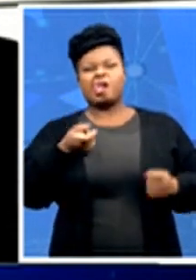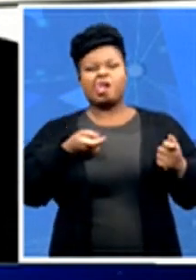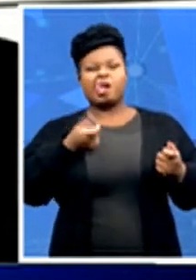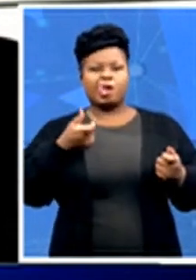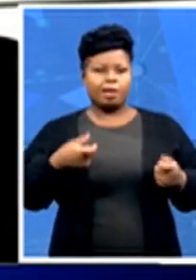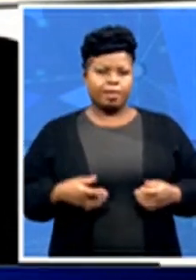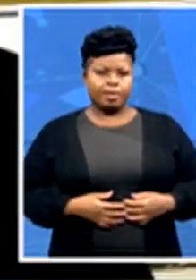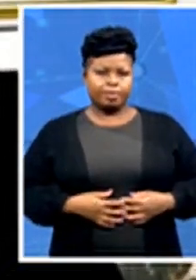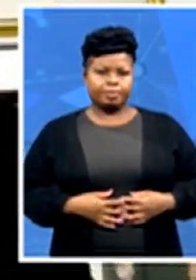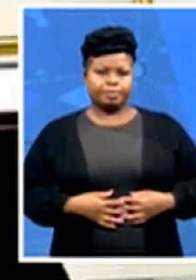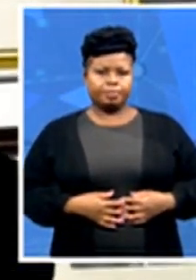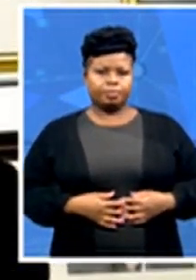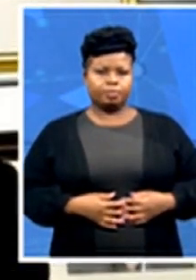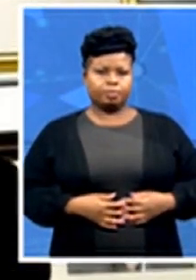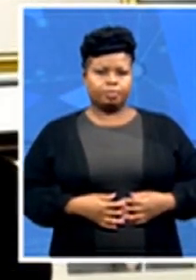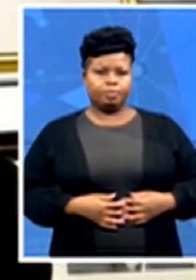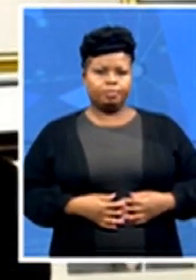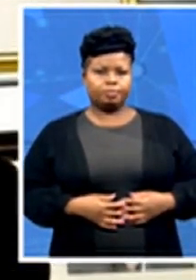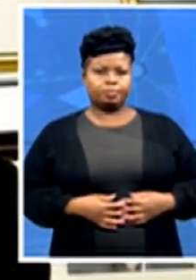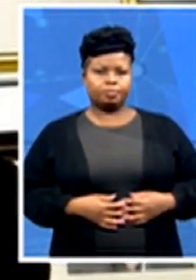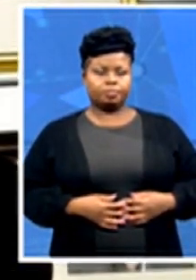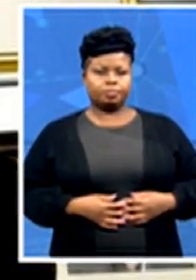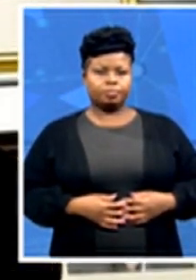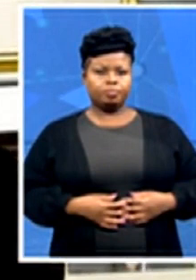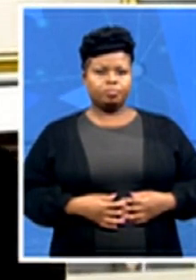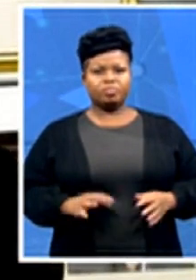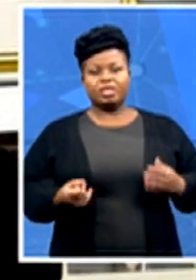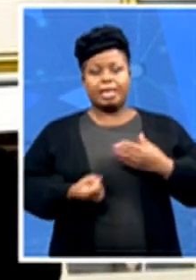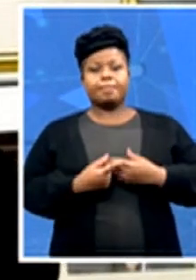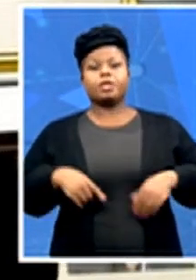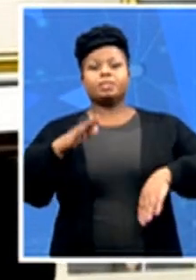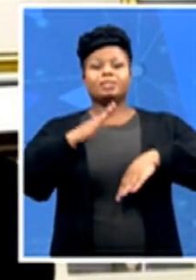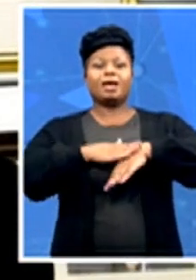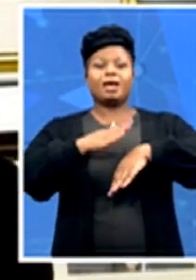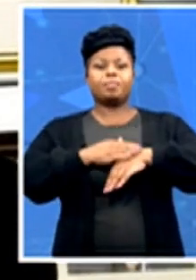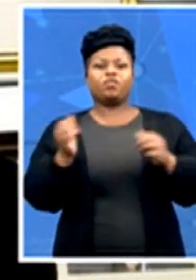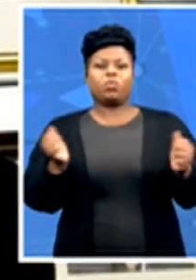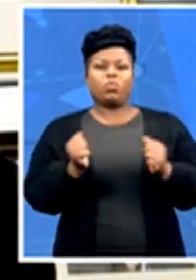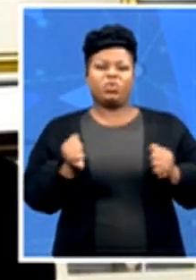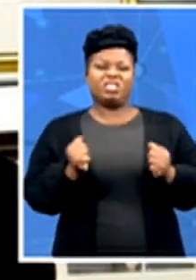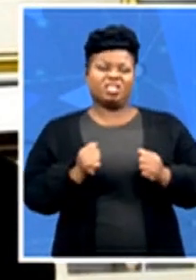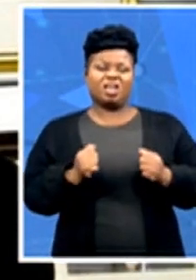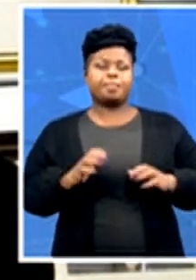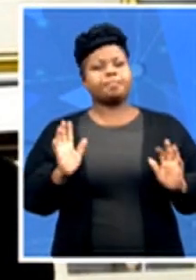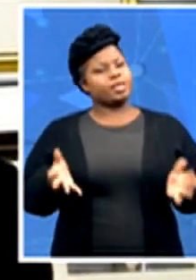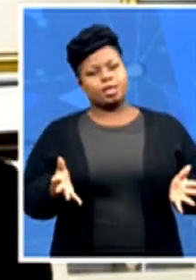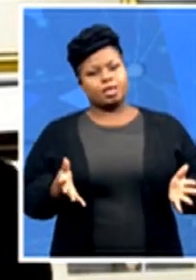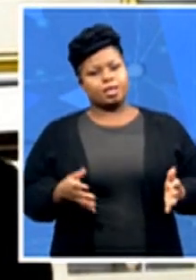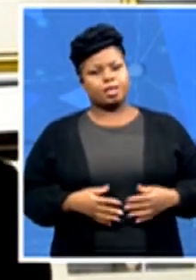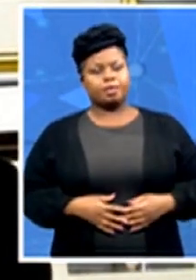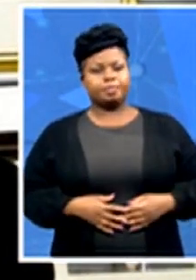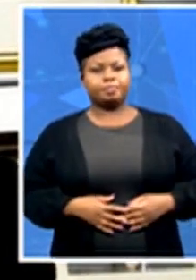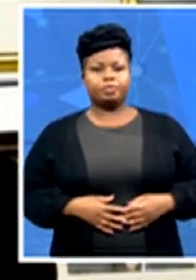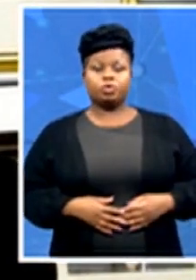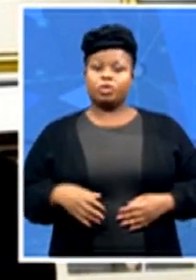come, you know, usually in the winter season, and they're quite seasonal. So if this coronavirus